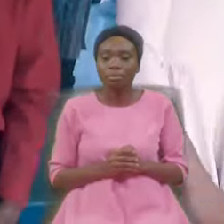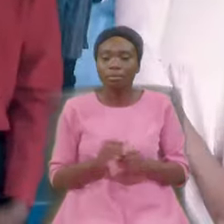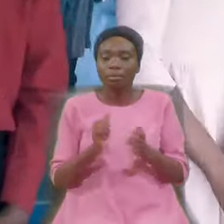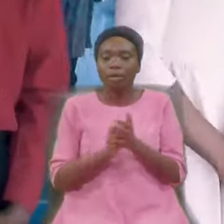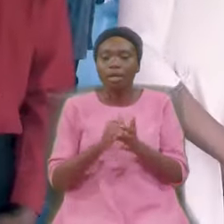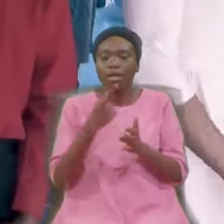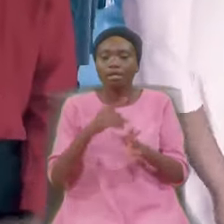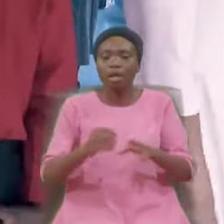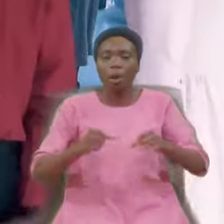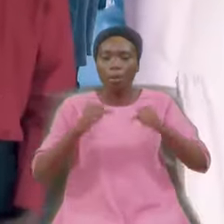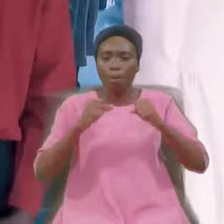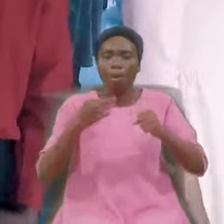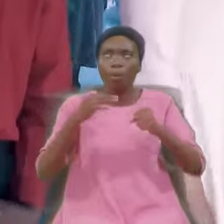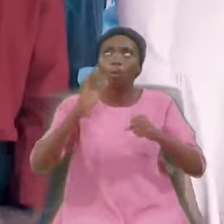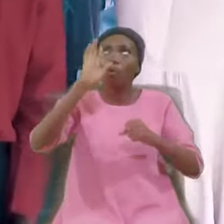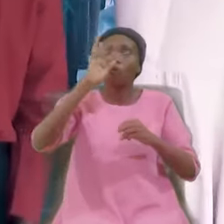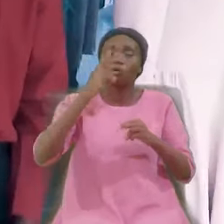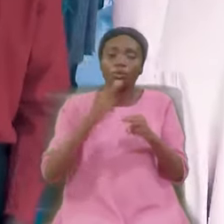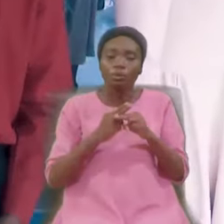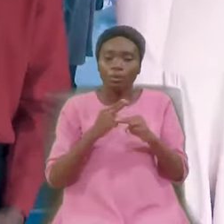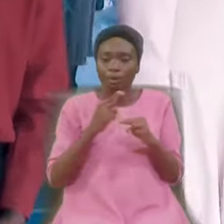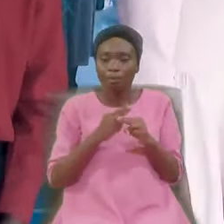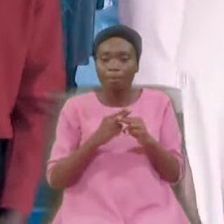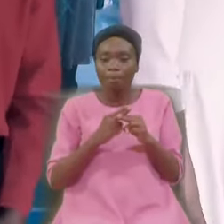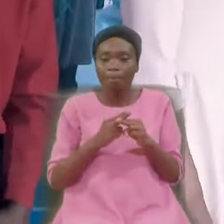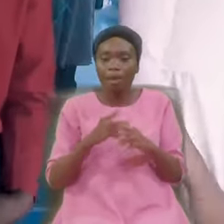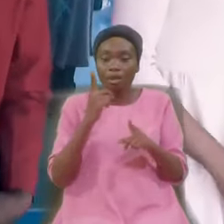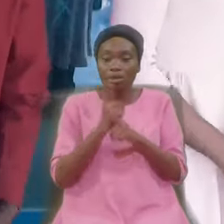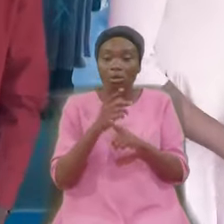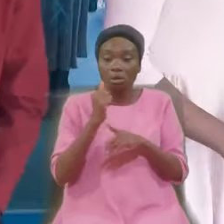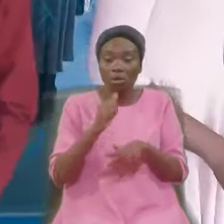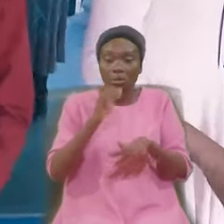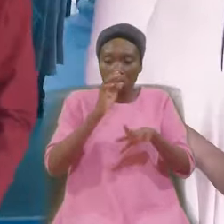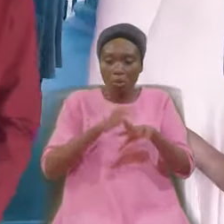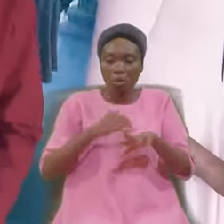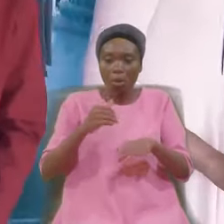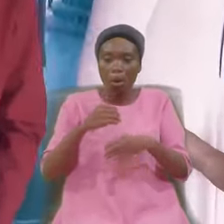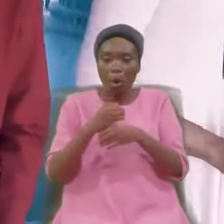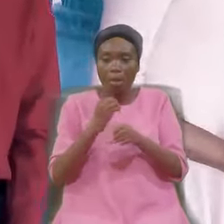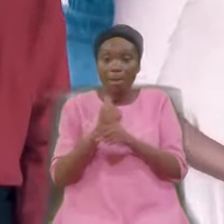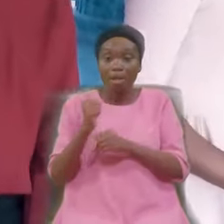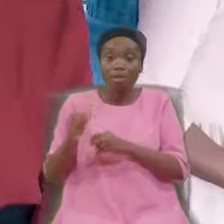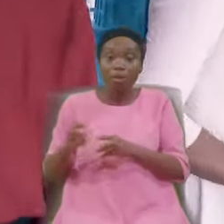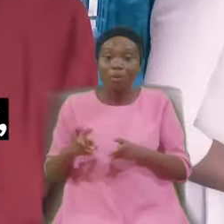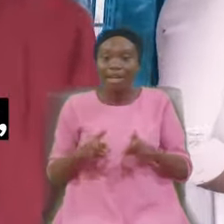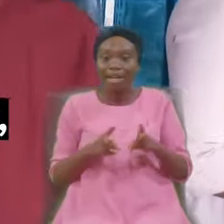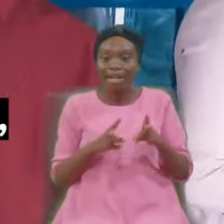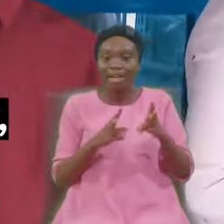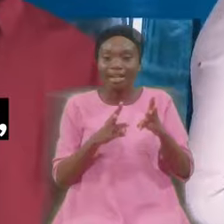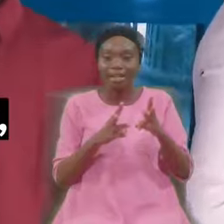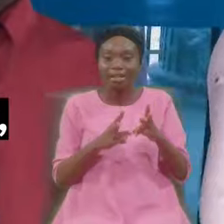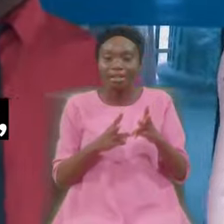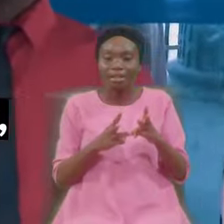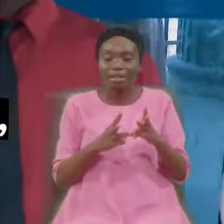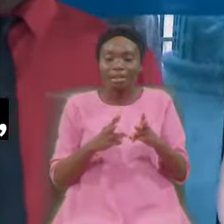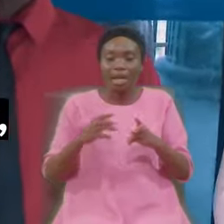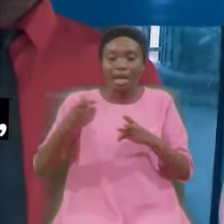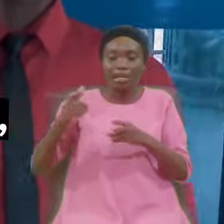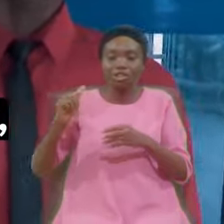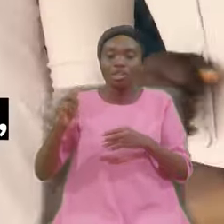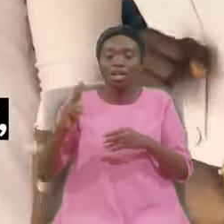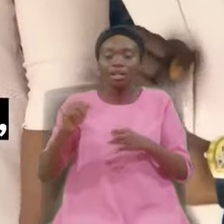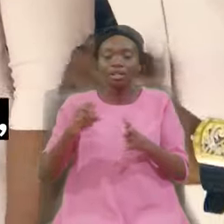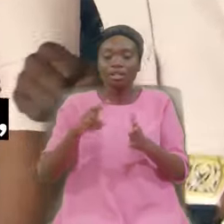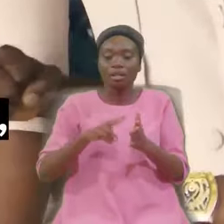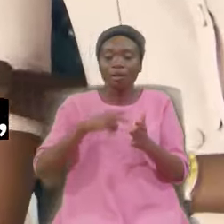That's the power of your name. Just a mention makes a way. Giants fall